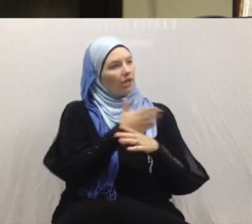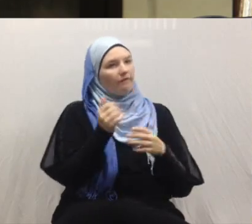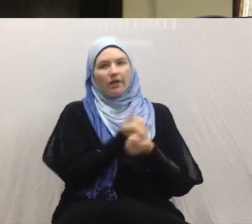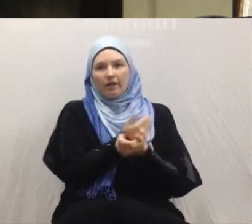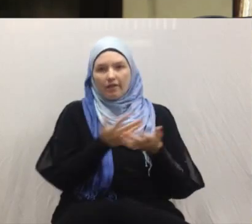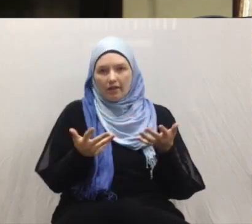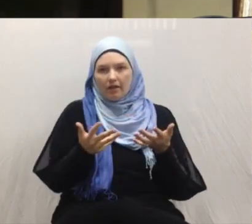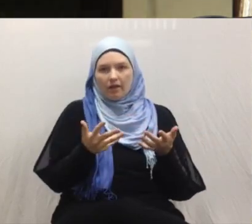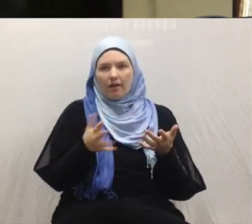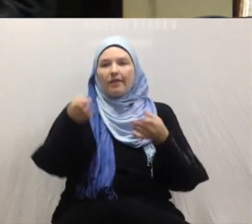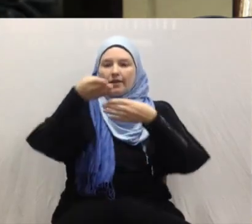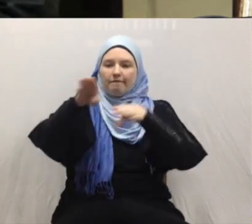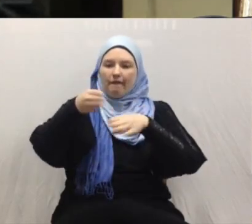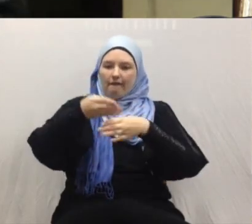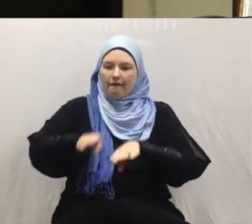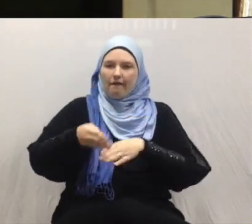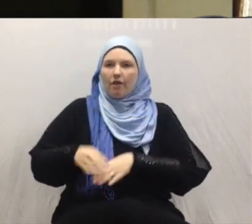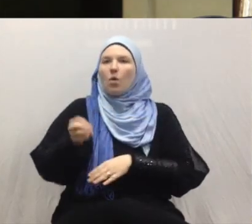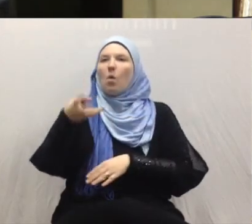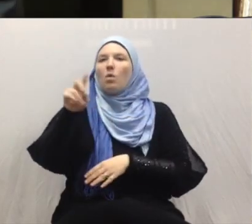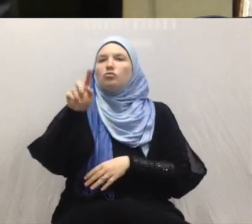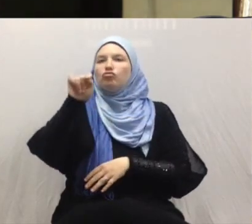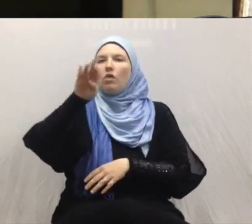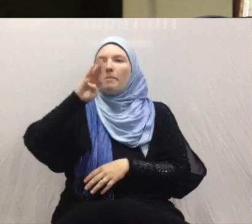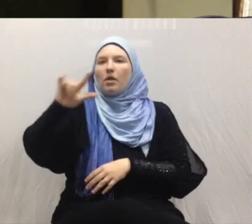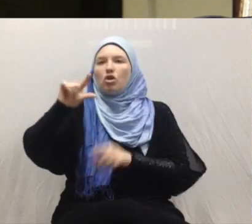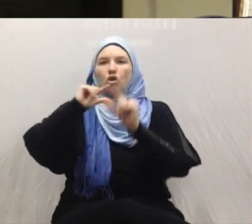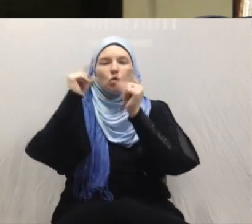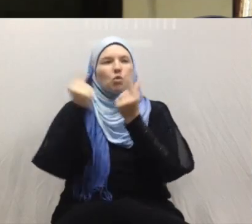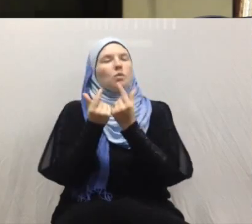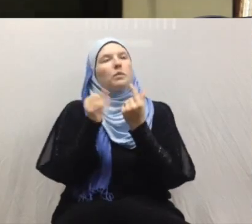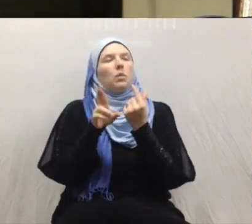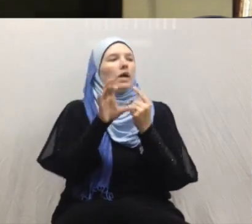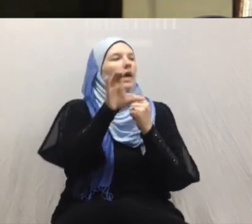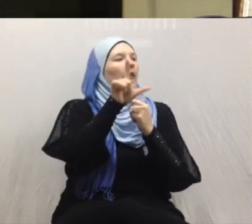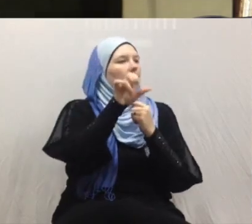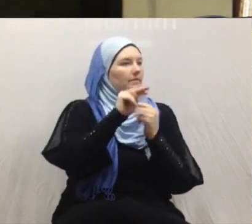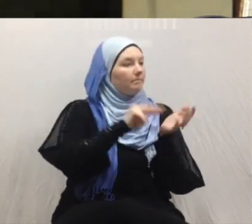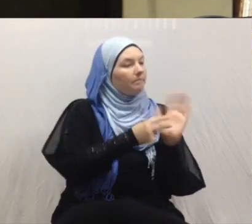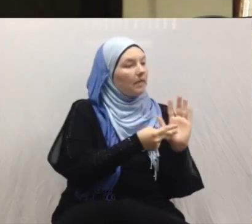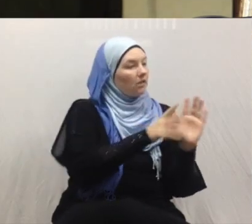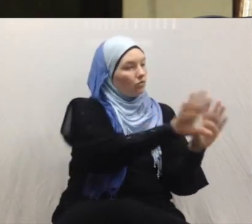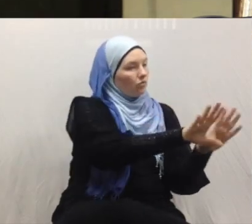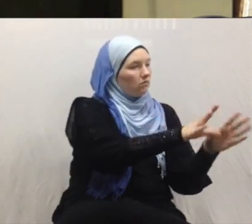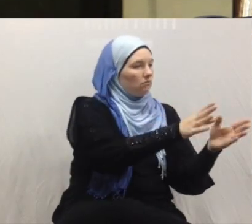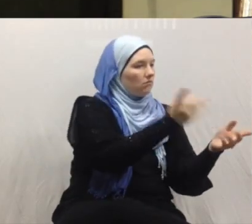anything, they divide it among their own tribal group or clan.